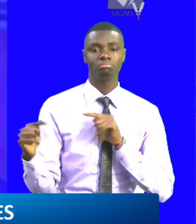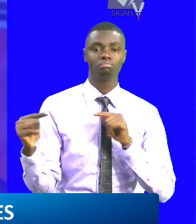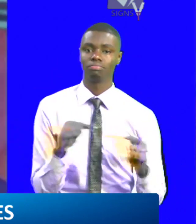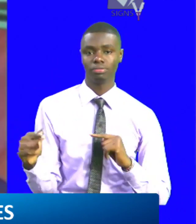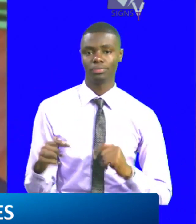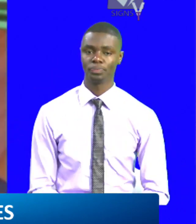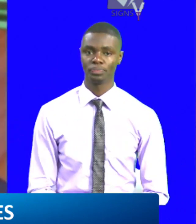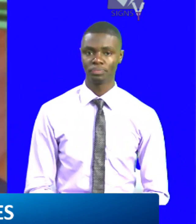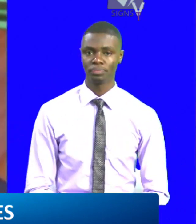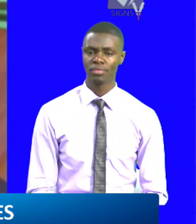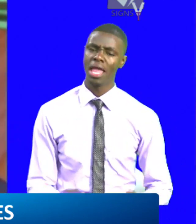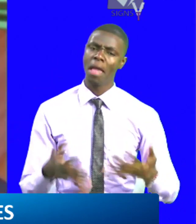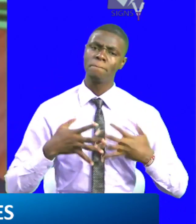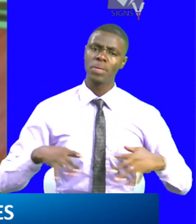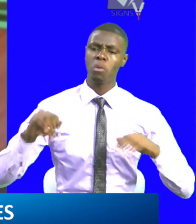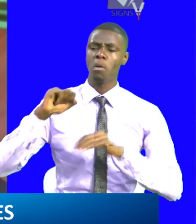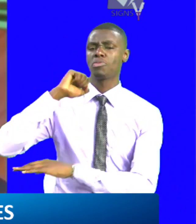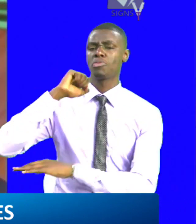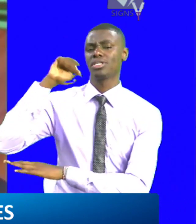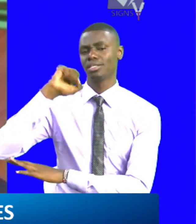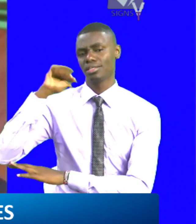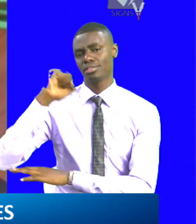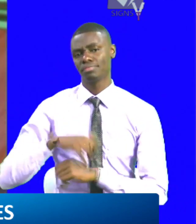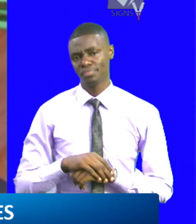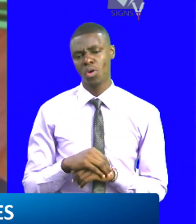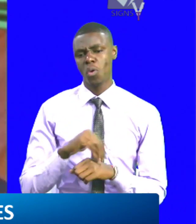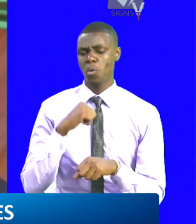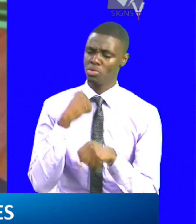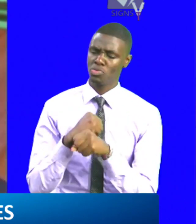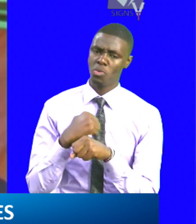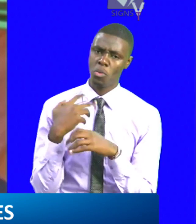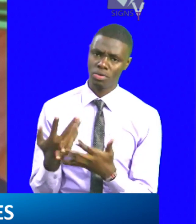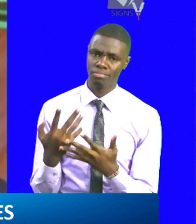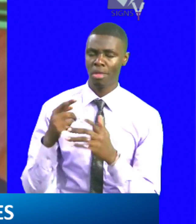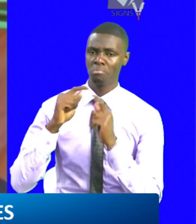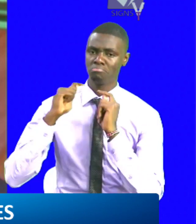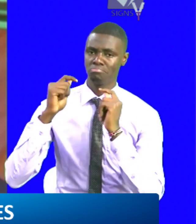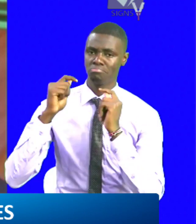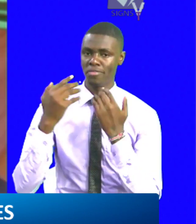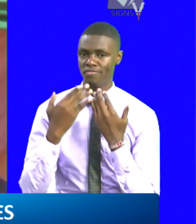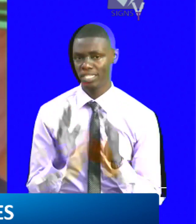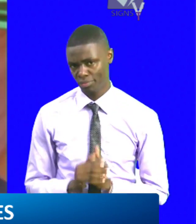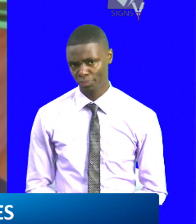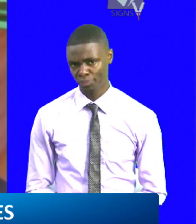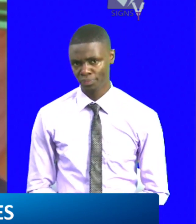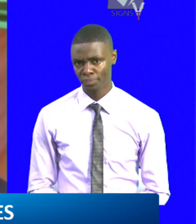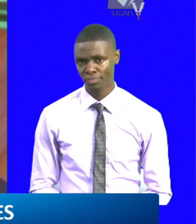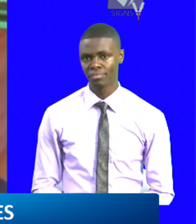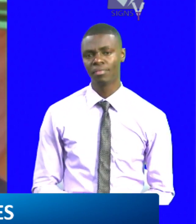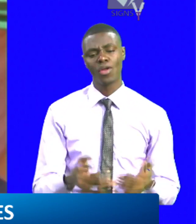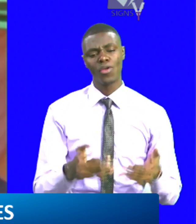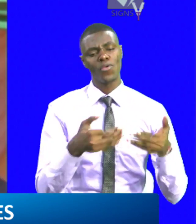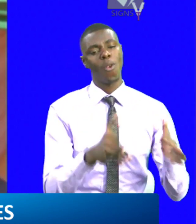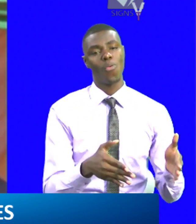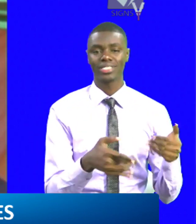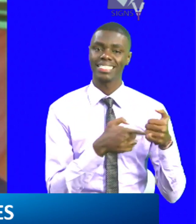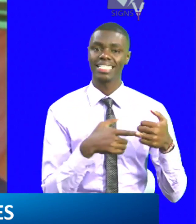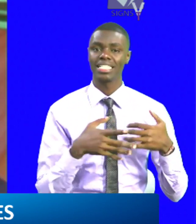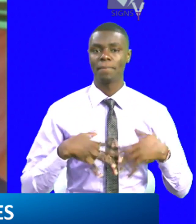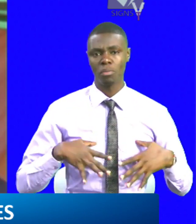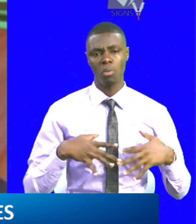Kindiki told those planning Wednesday's mass action that the police will use force to deal firmly with those out to